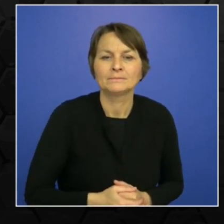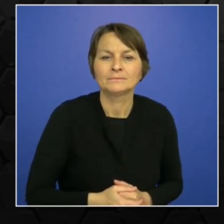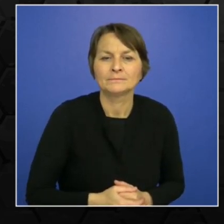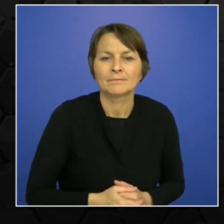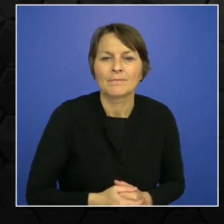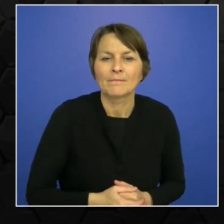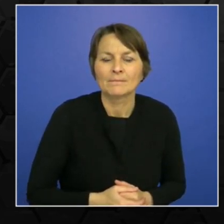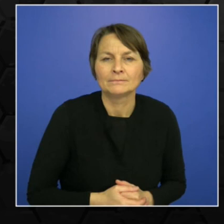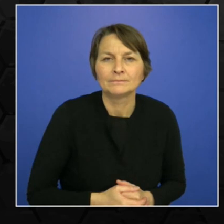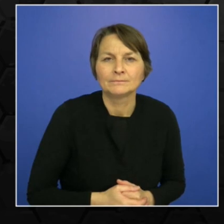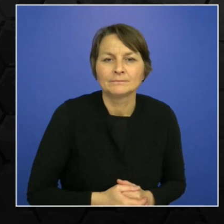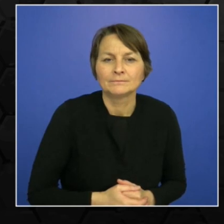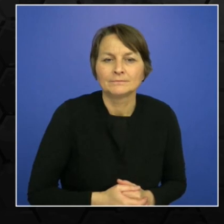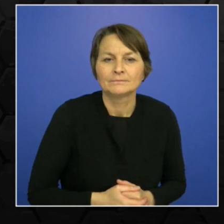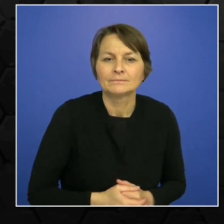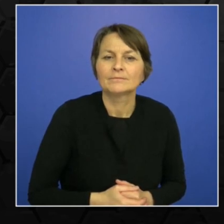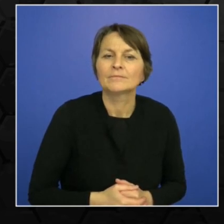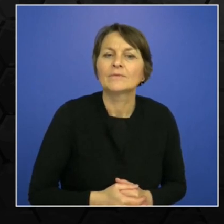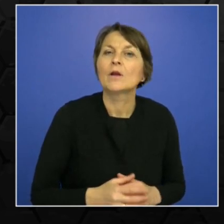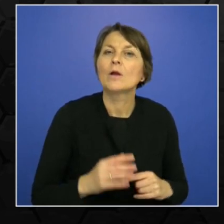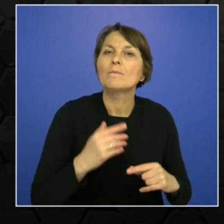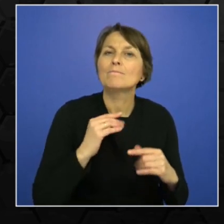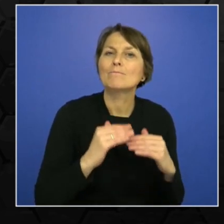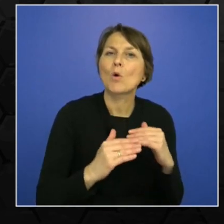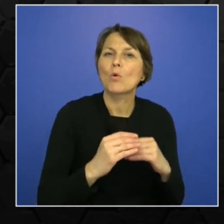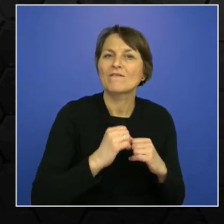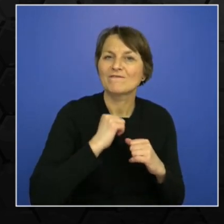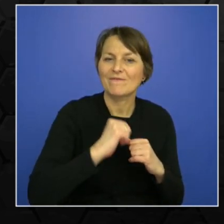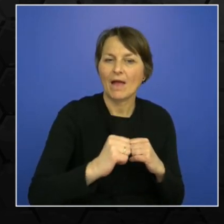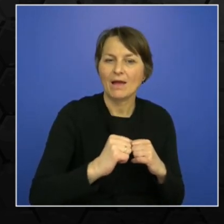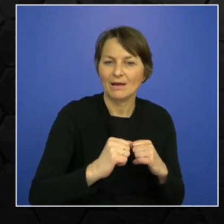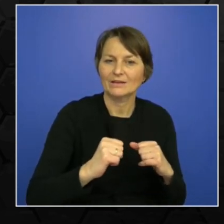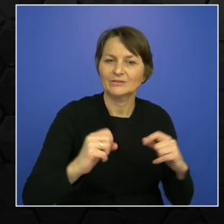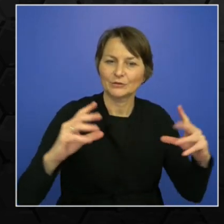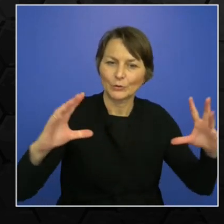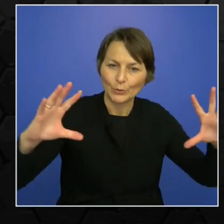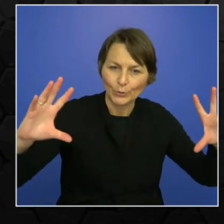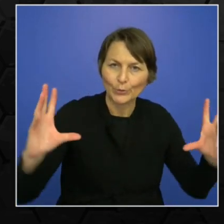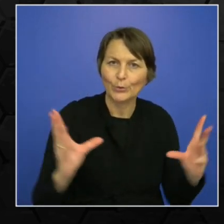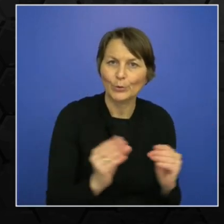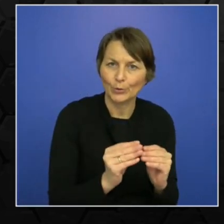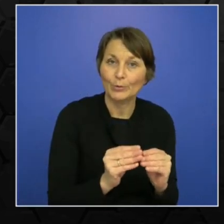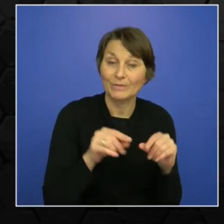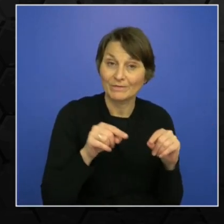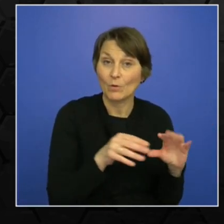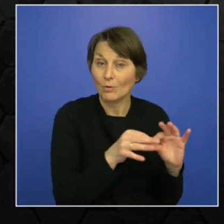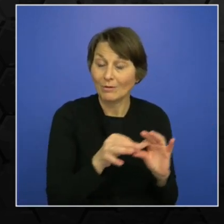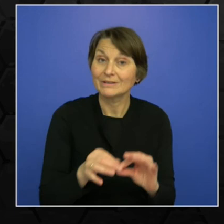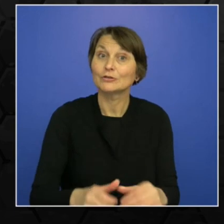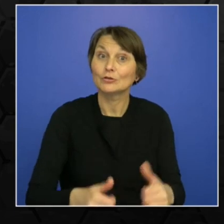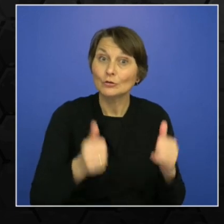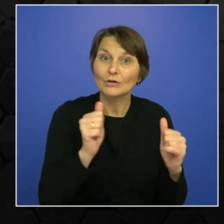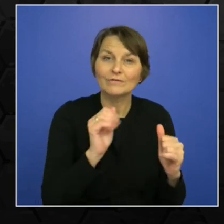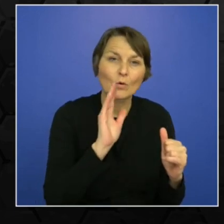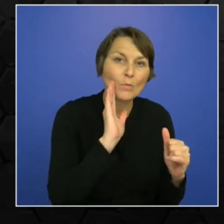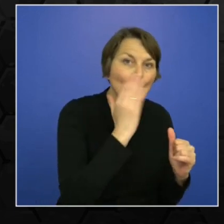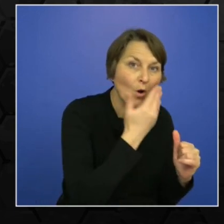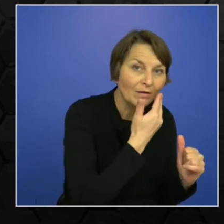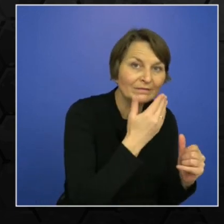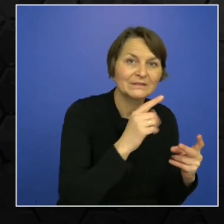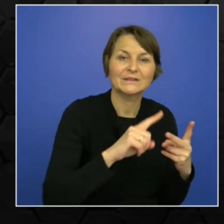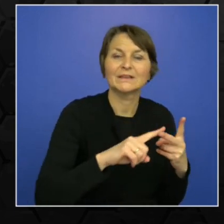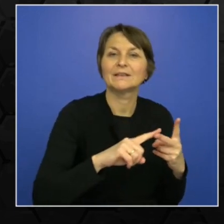faster inferencing straight at the edge. So this promotes for the privacy, as well as lower